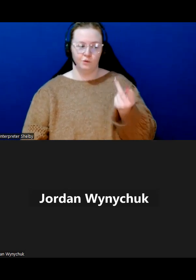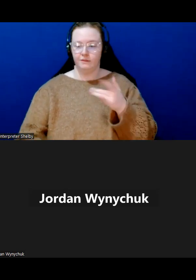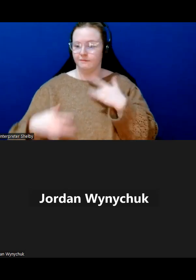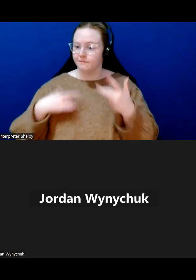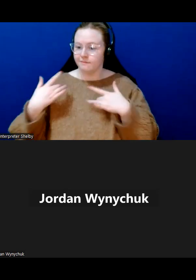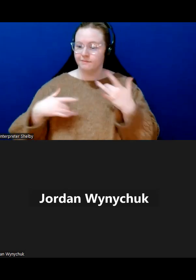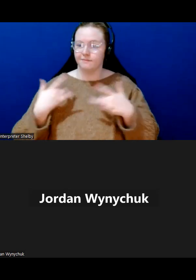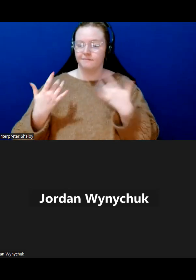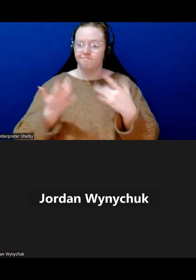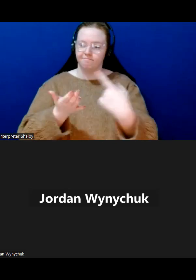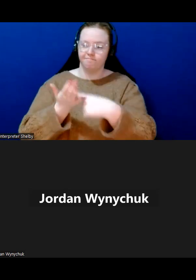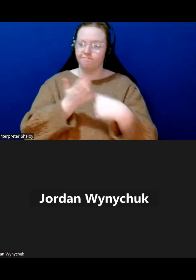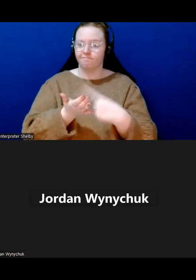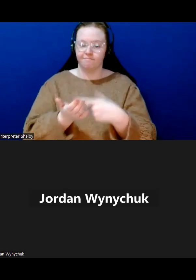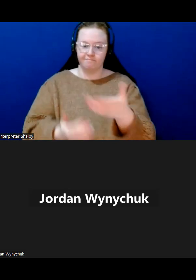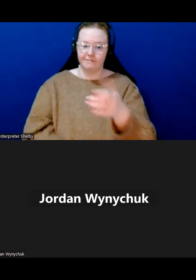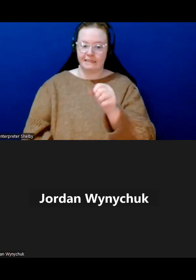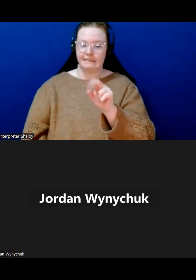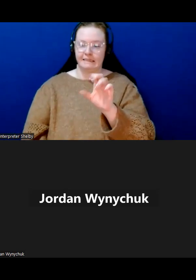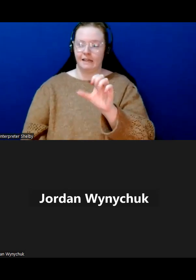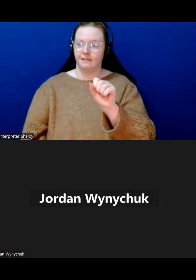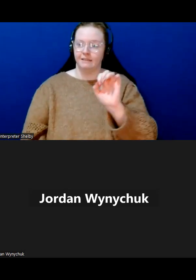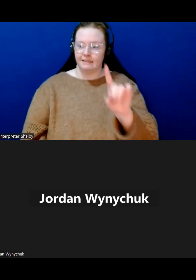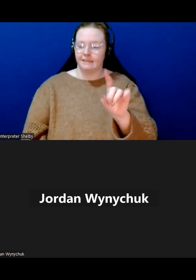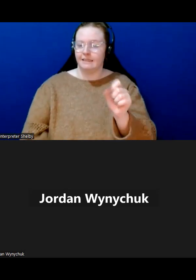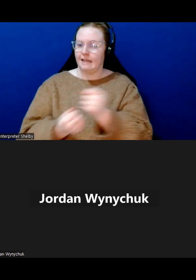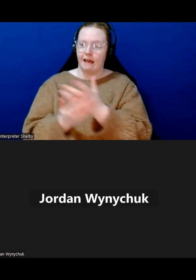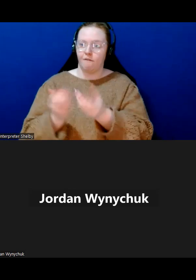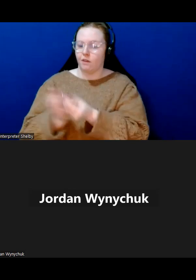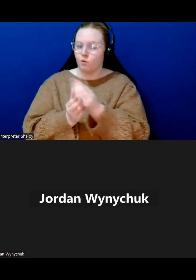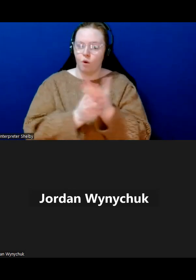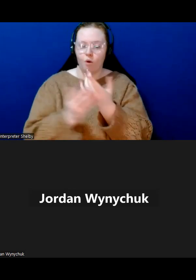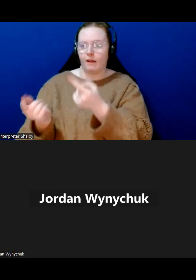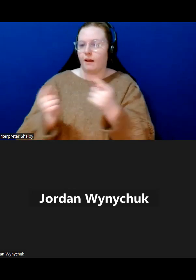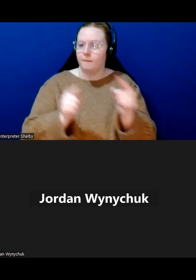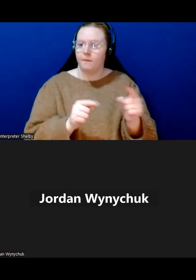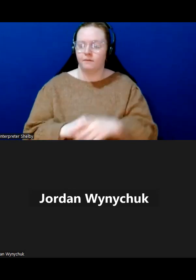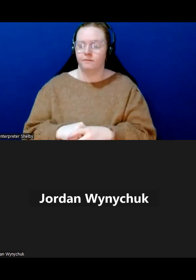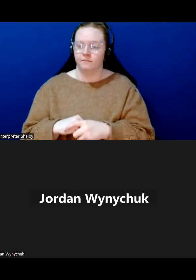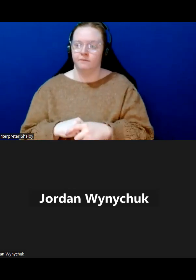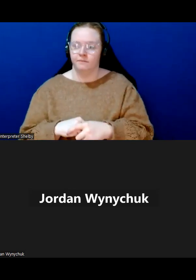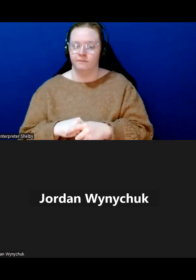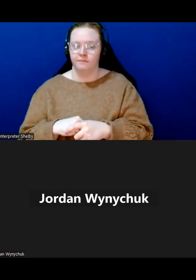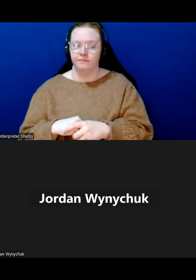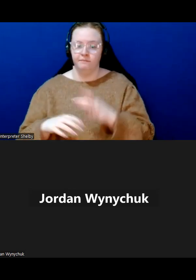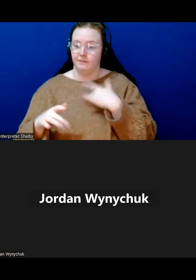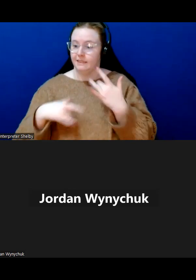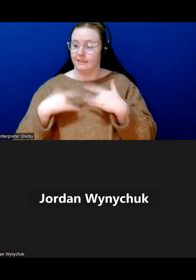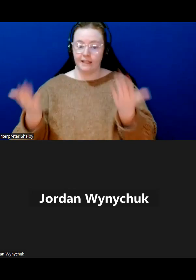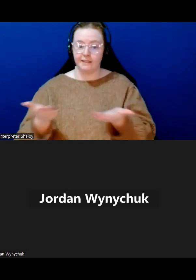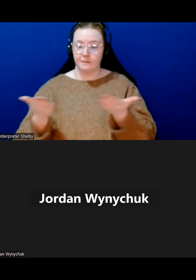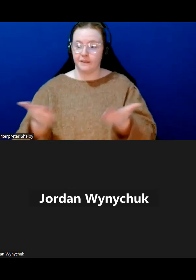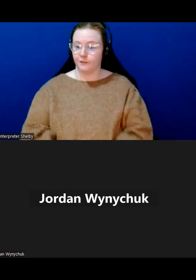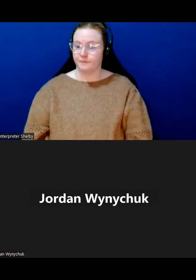bit about SucSeed and all things growing. So we're excited to be here today.